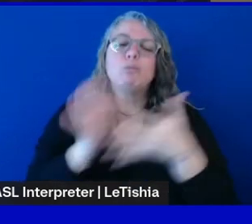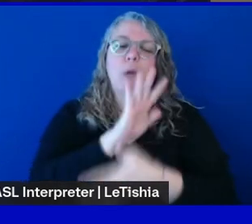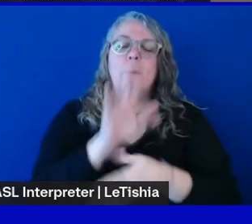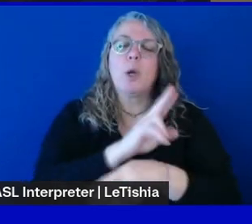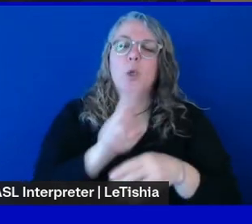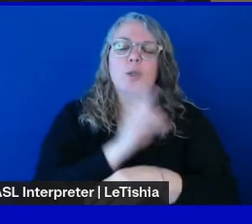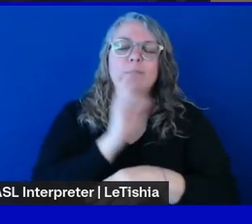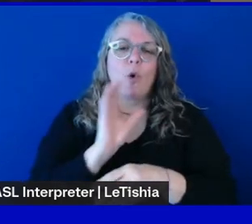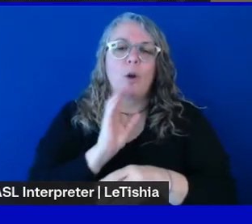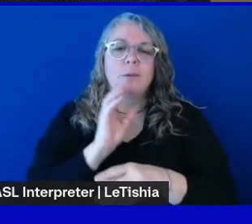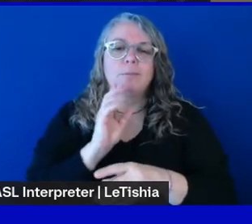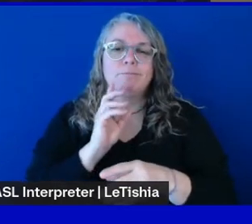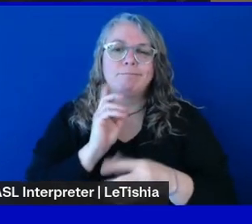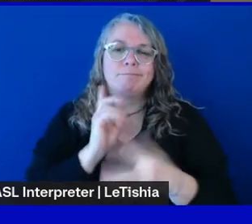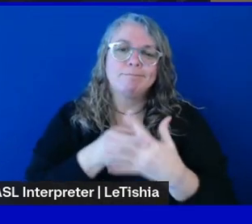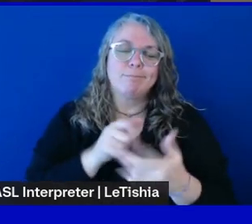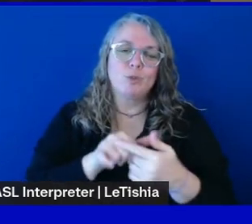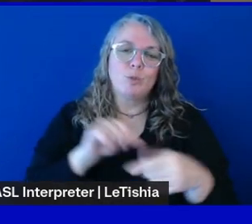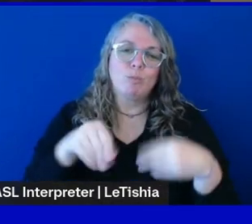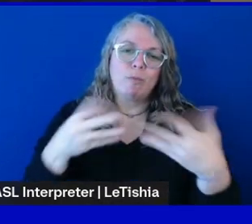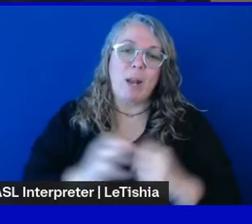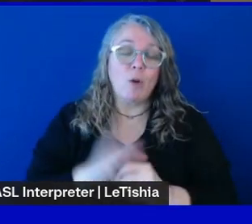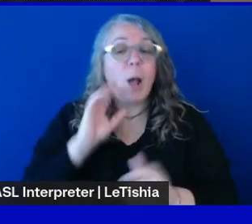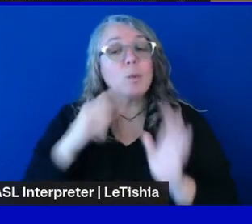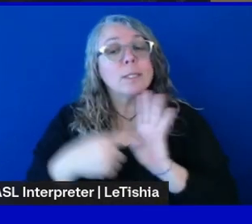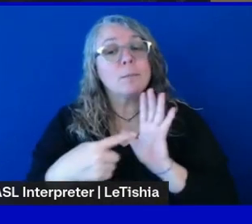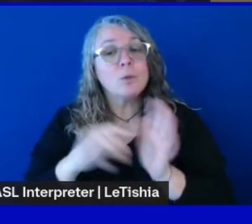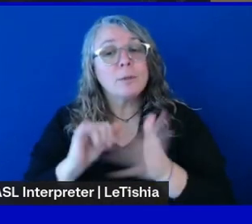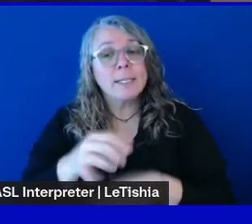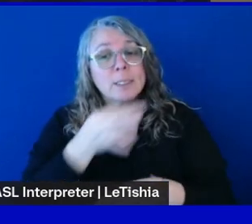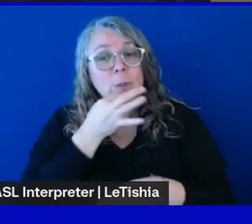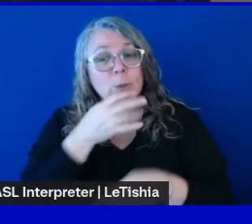just injecting them in providers, which I will demonstrate shortly.